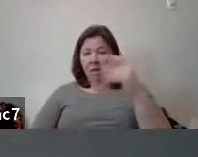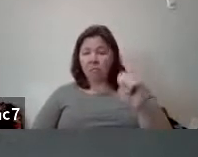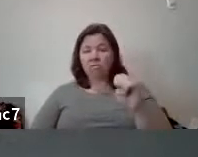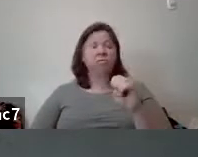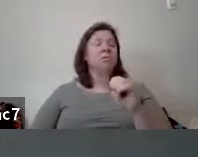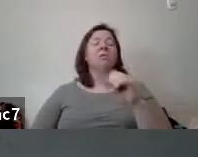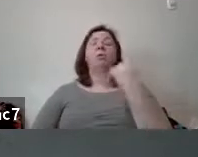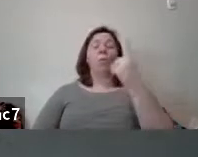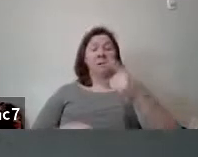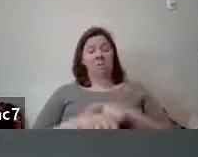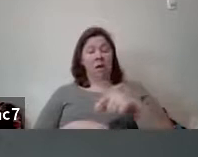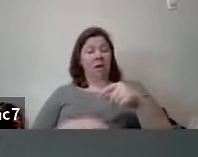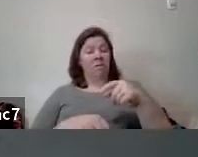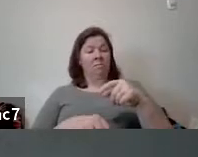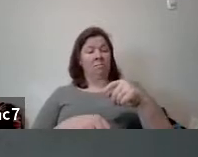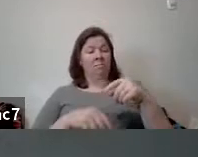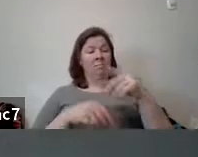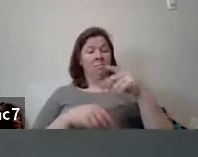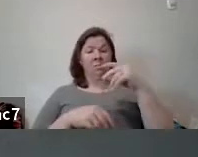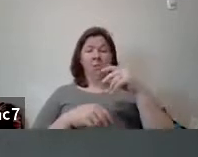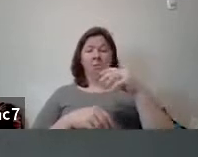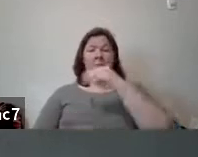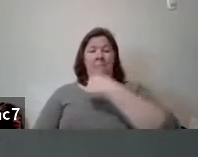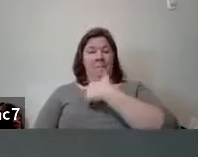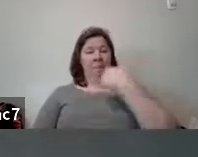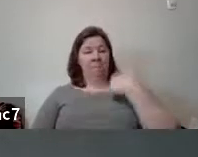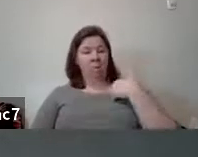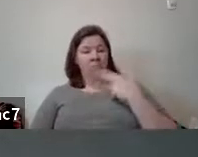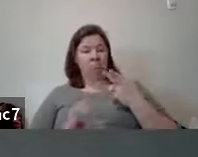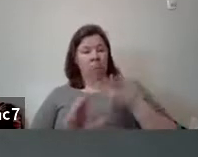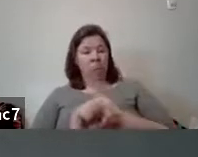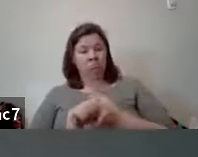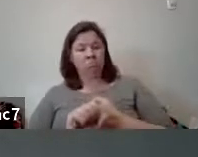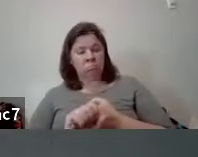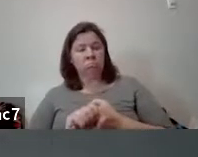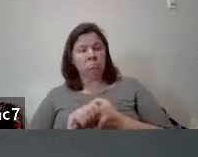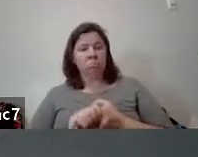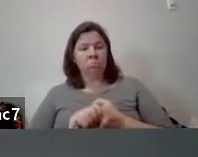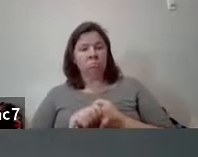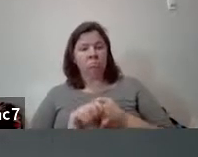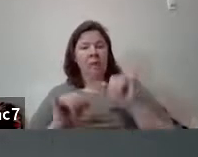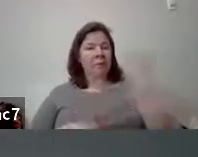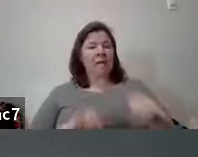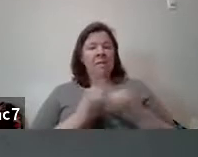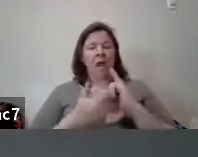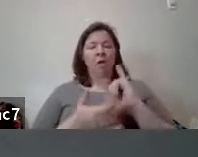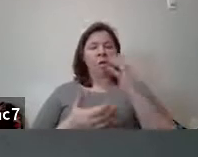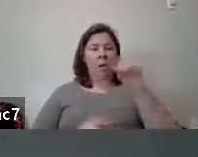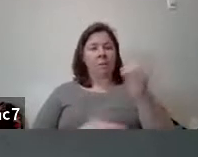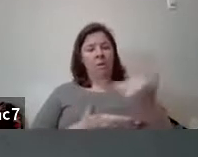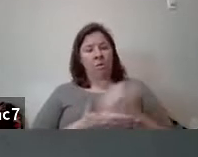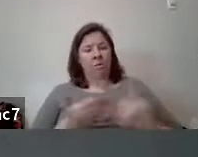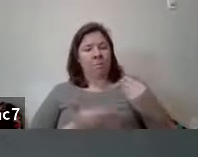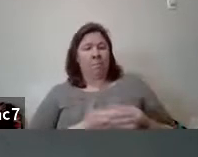a one-time subscription. Yes, it's subscription based. That's how the company is going to, then they need to make